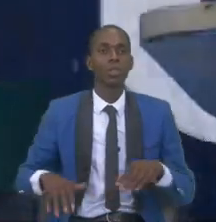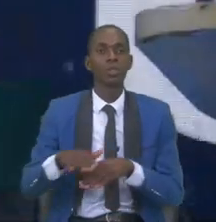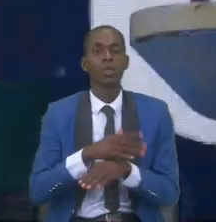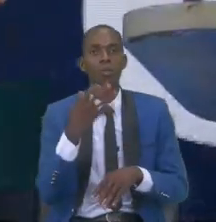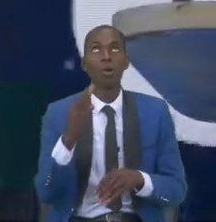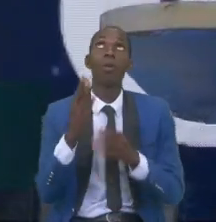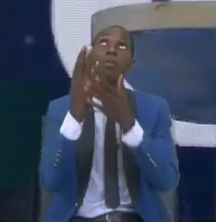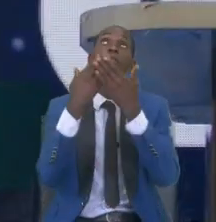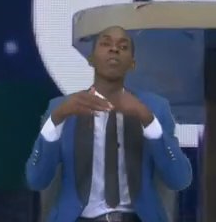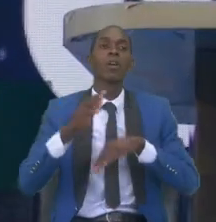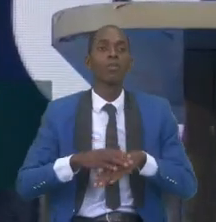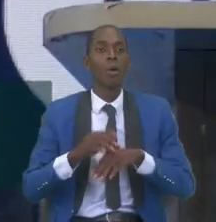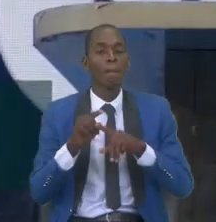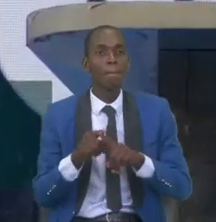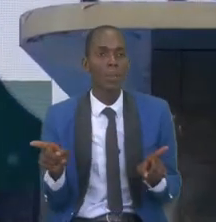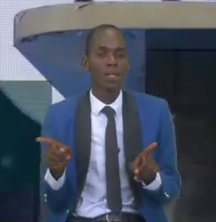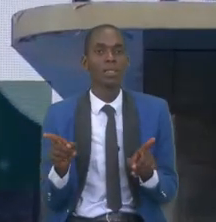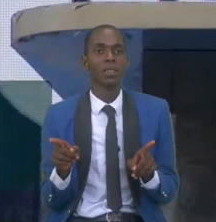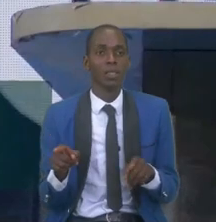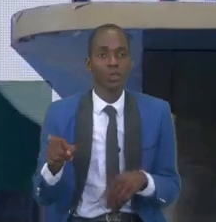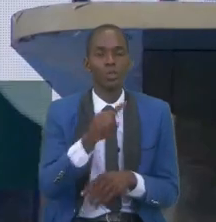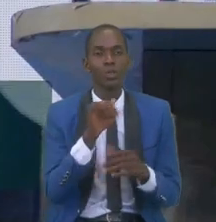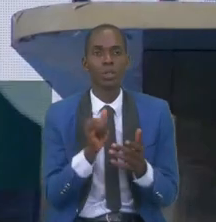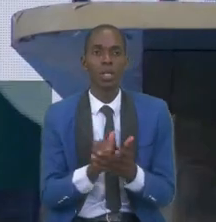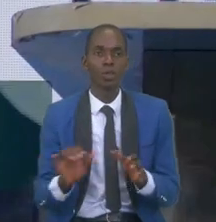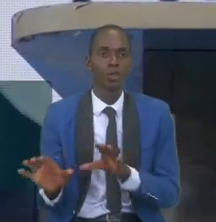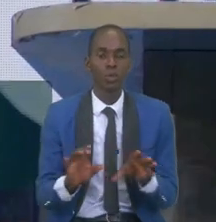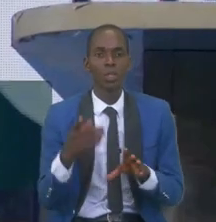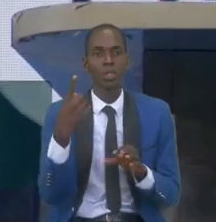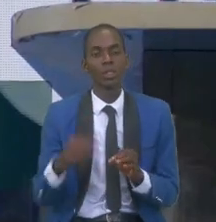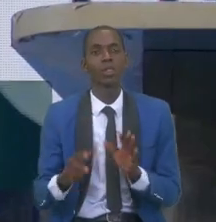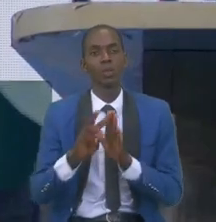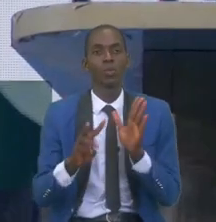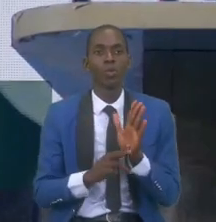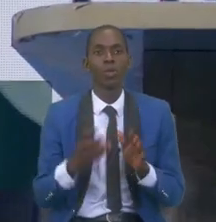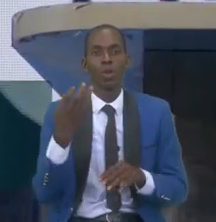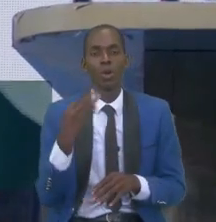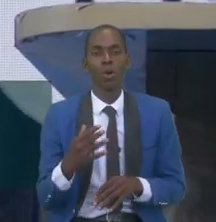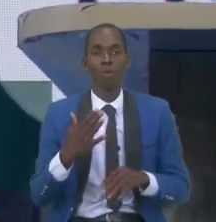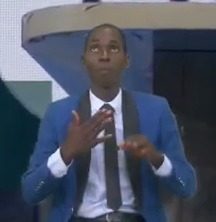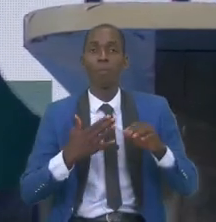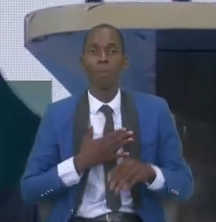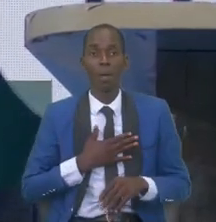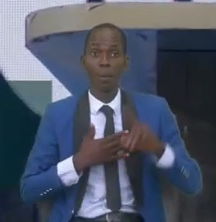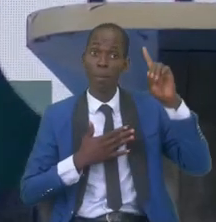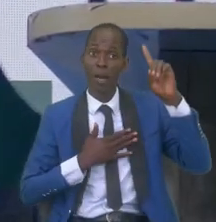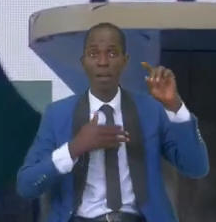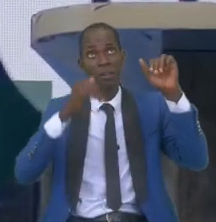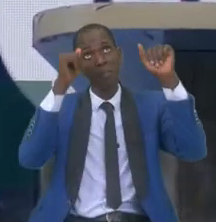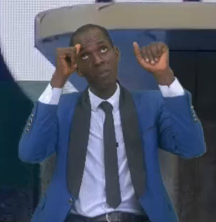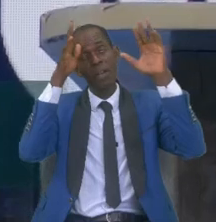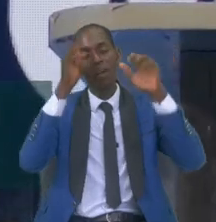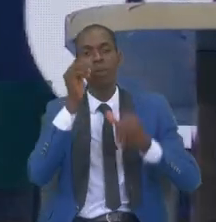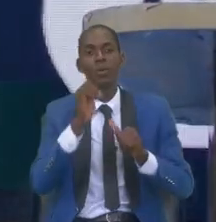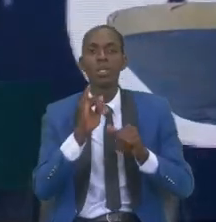heaven, but he that doeth the will of my Father which is in